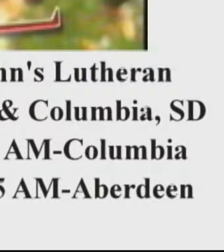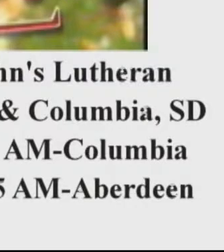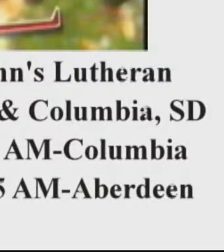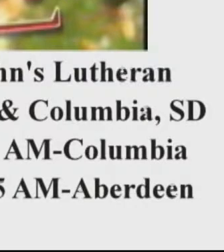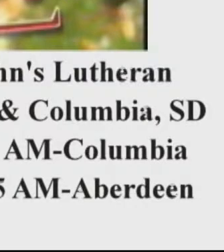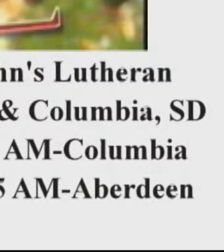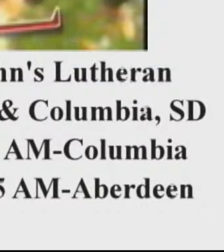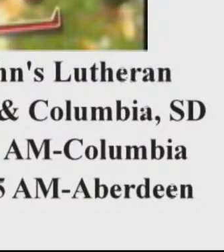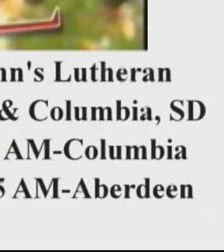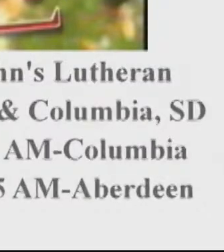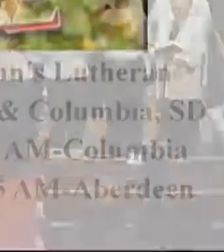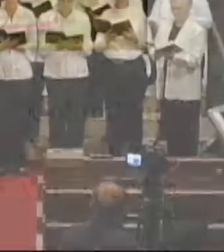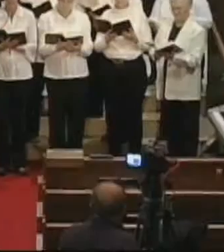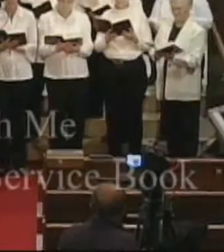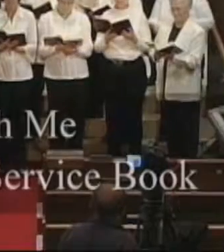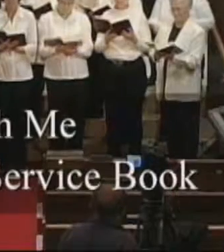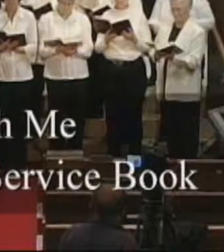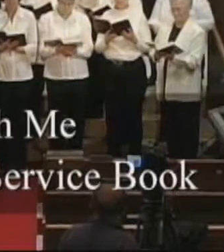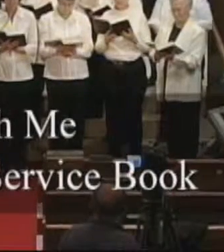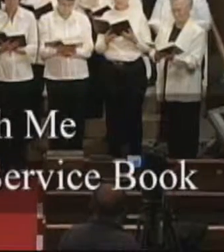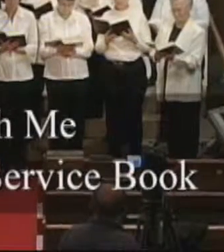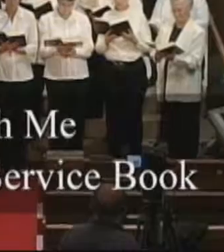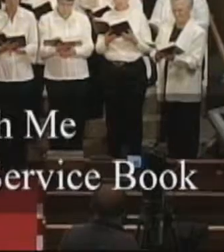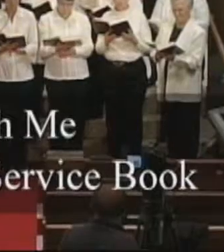7 p.m. at Our Savior.